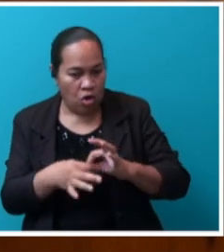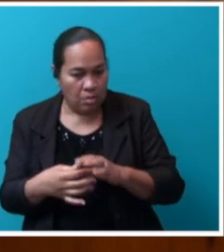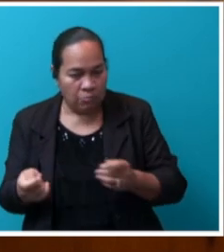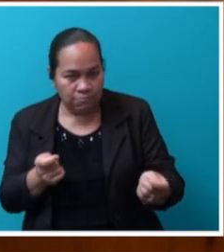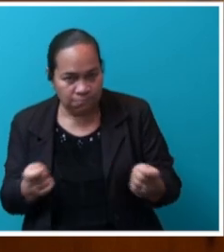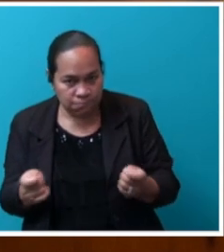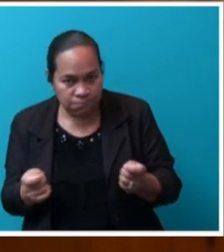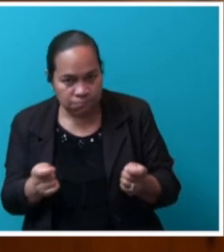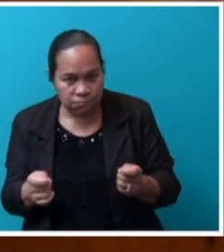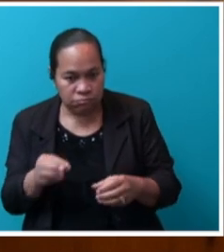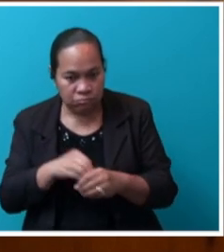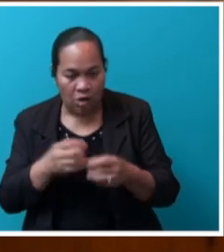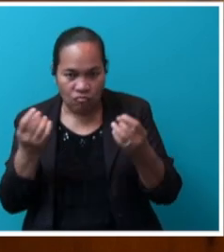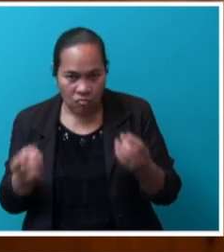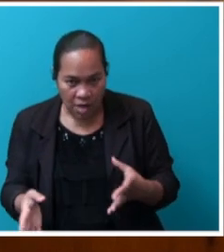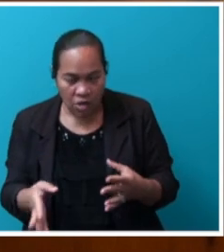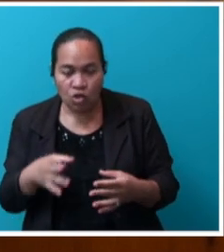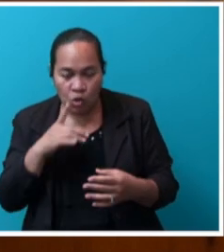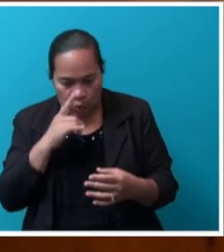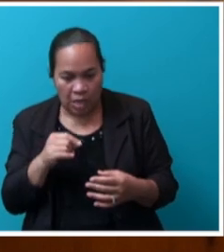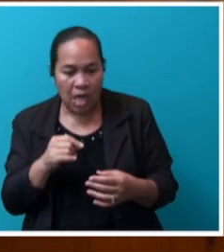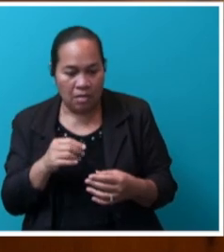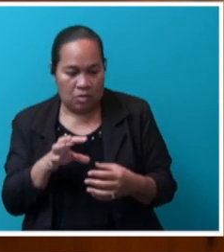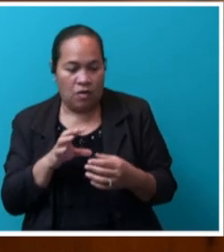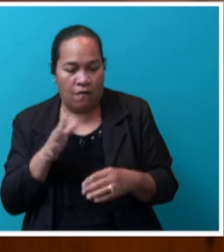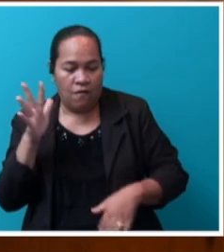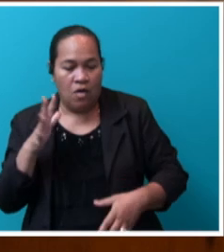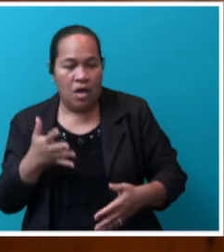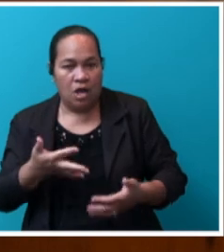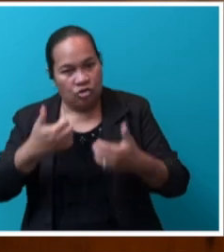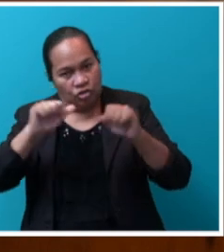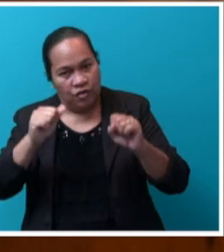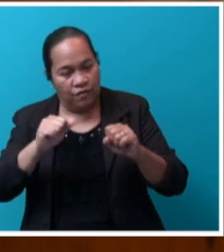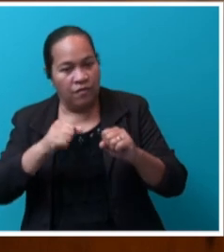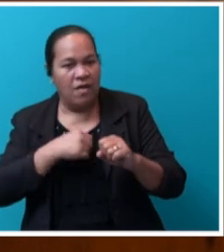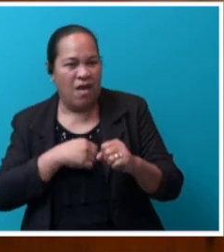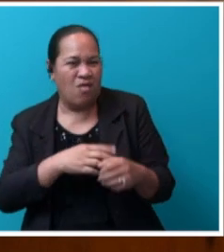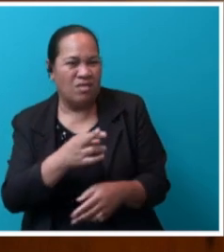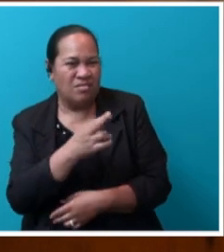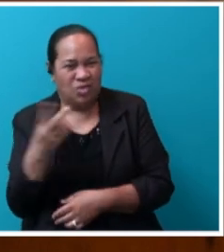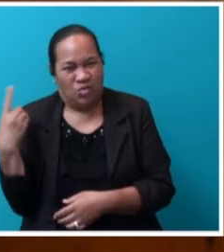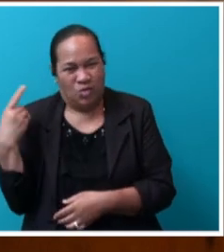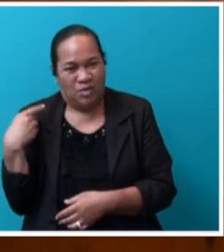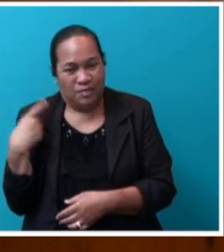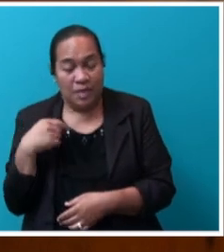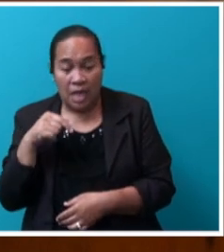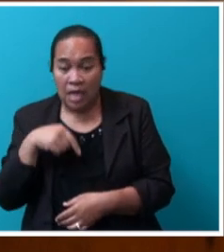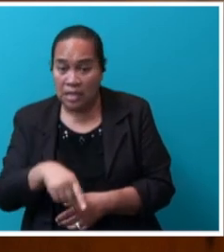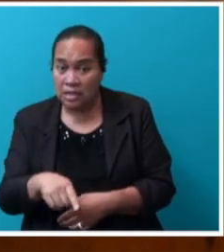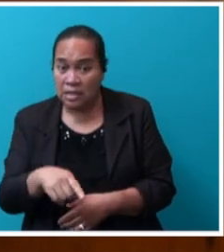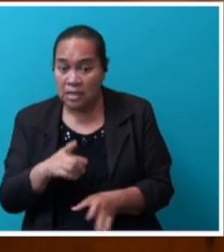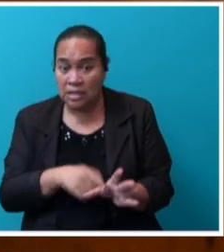in place to meet our obligations. In August of this year, Mr. Speaker, sir, a workshop was held with